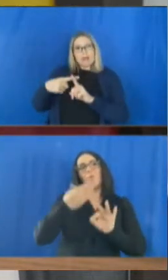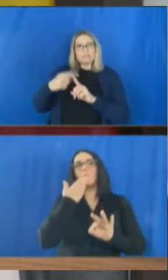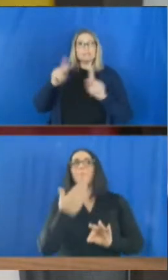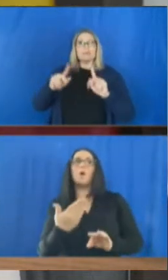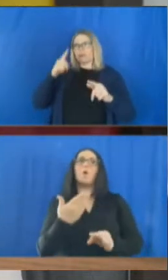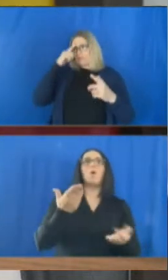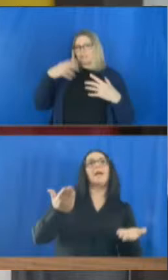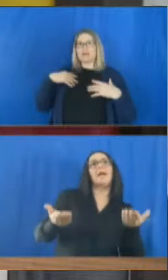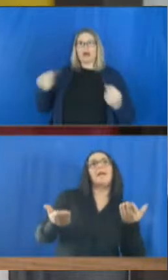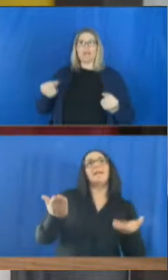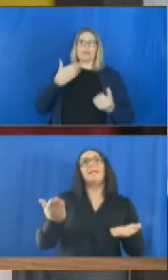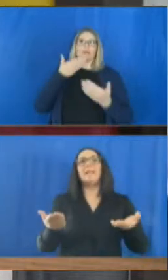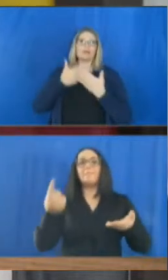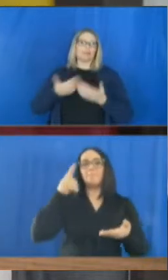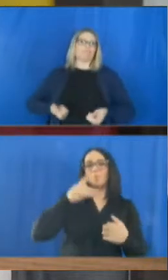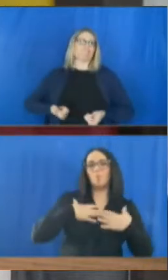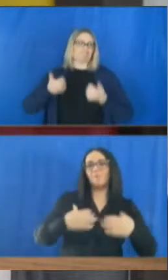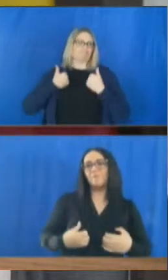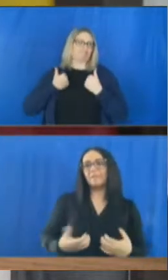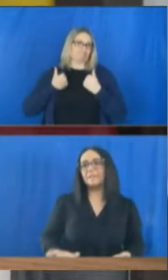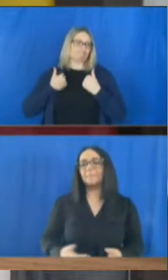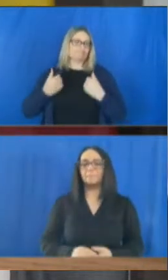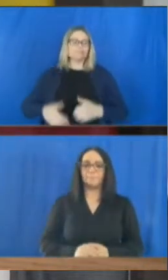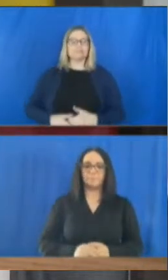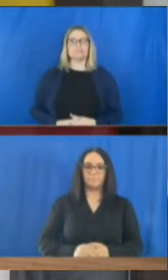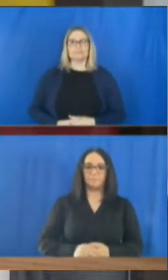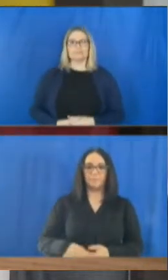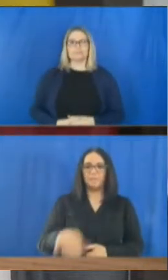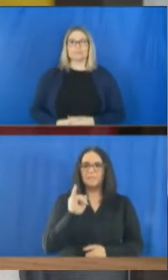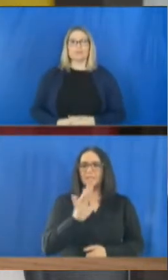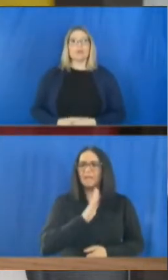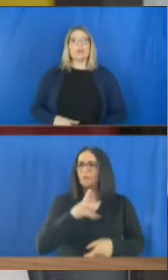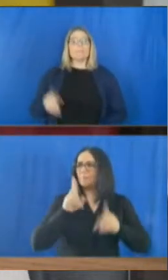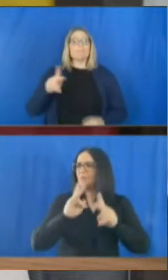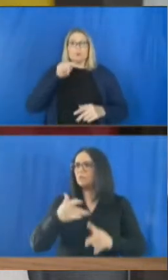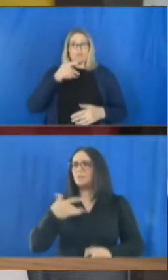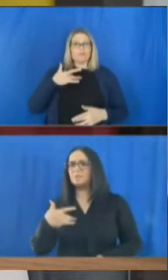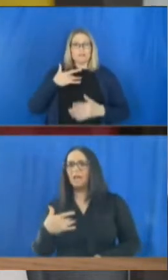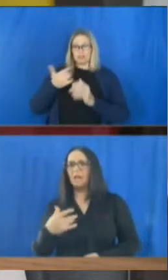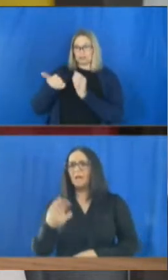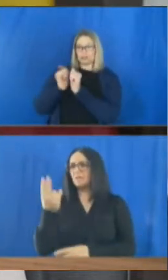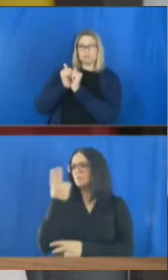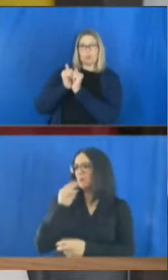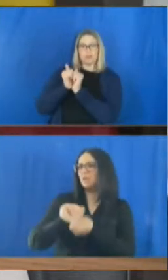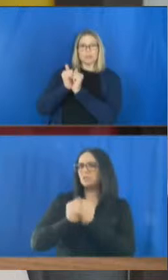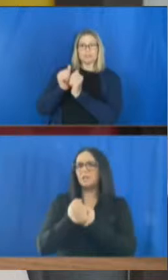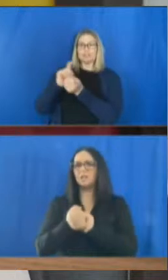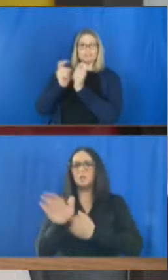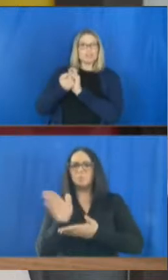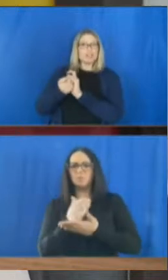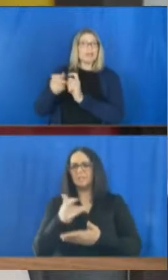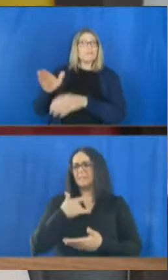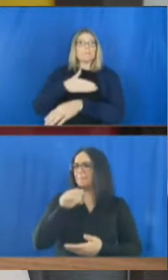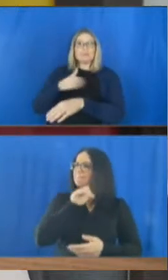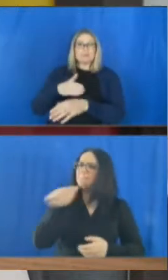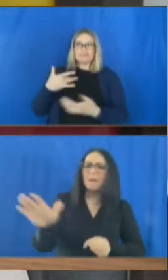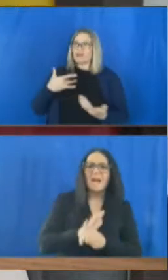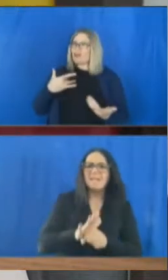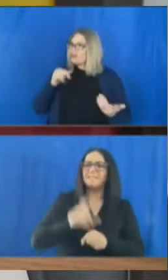know that my team is continuously working on ways to gradually loosen restrictions while we ride the crest of this